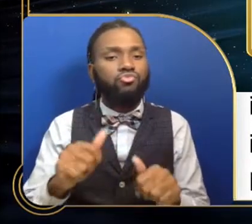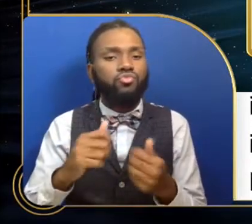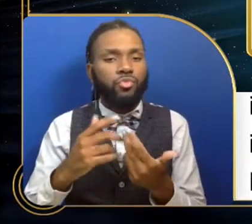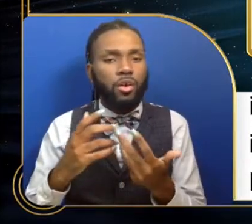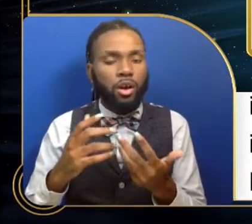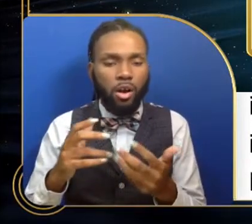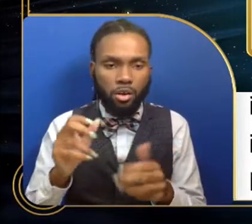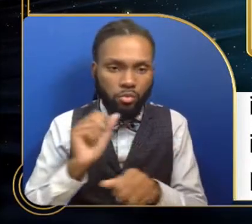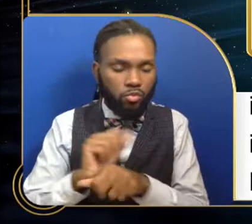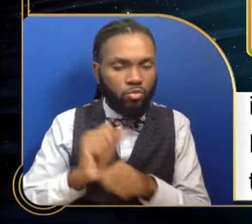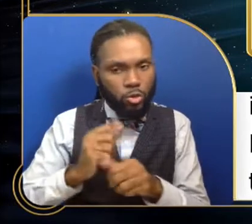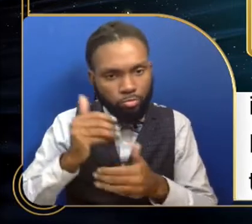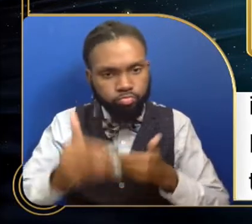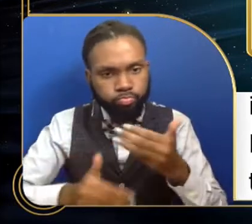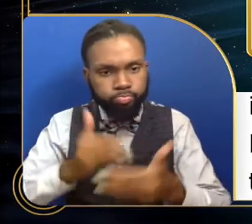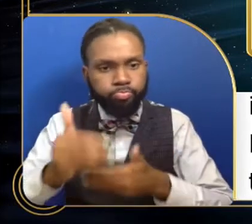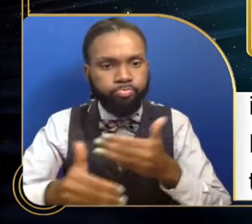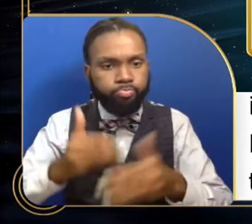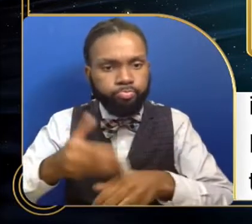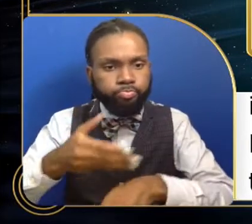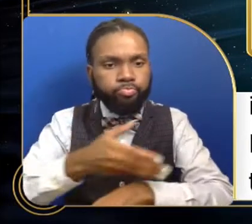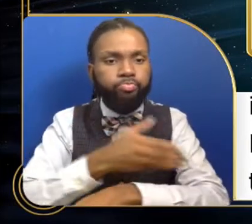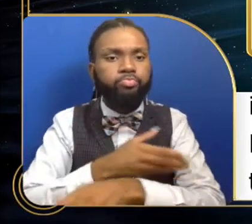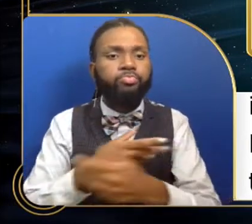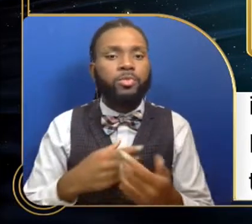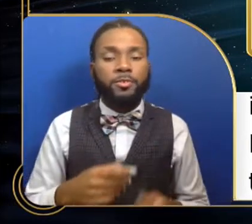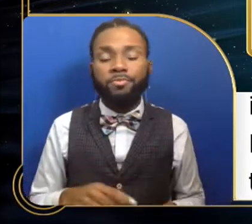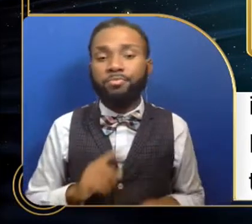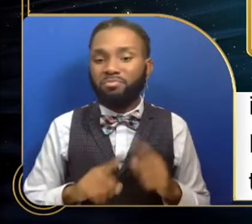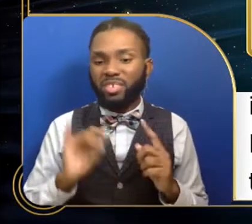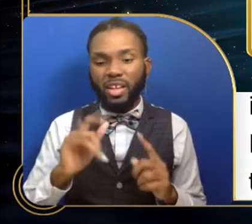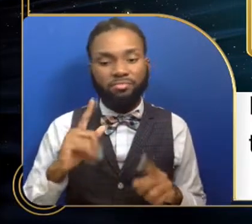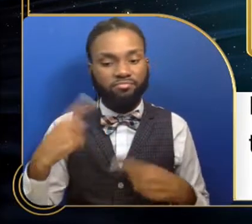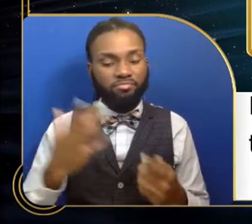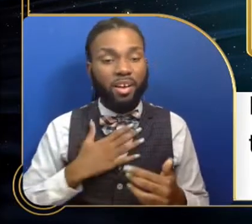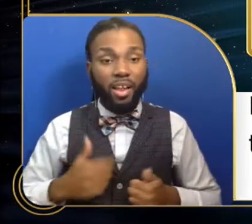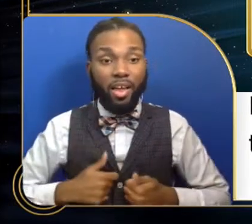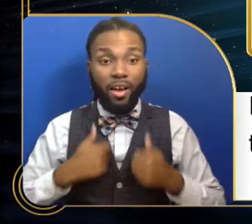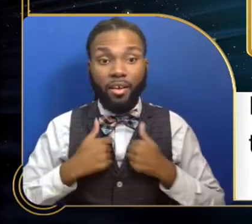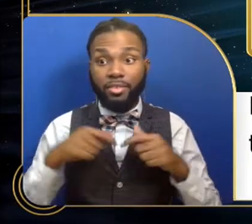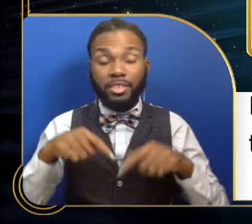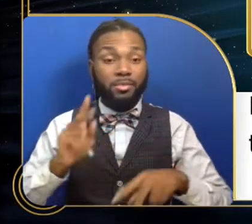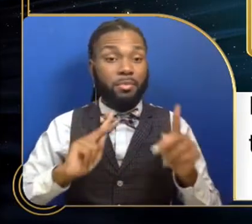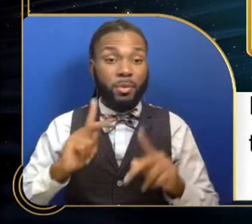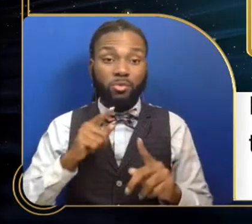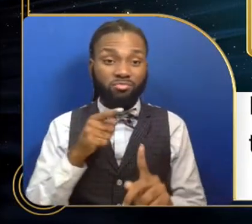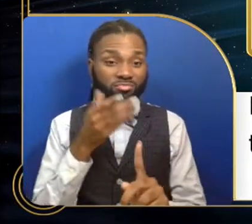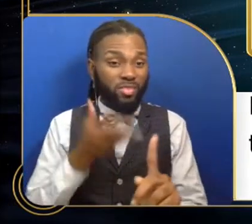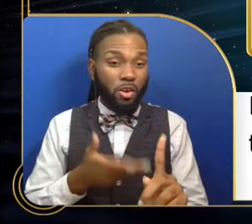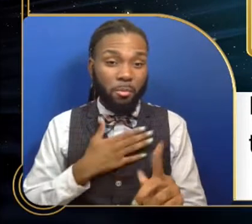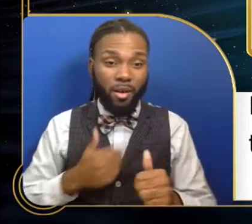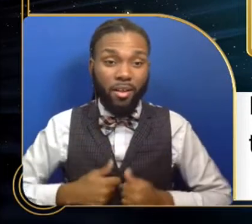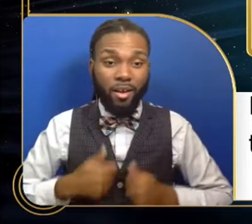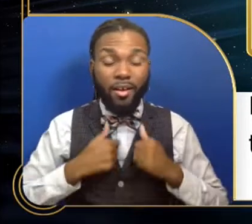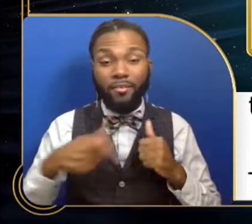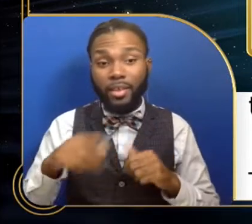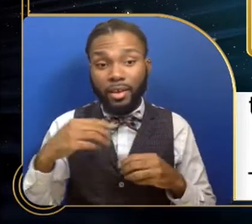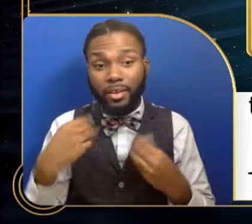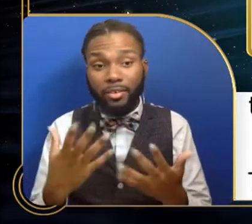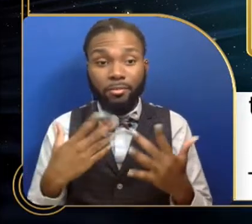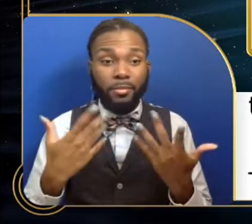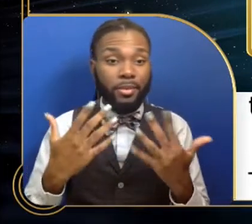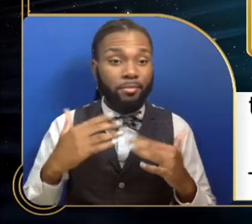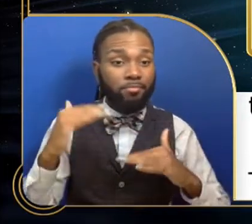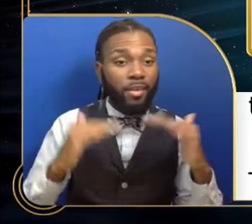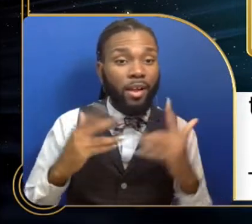But that's been my life. These folks are my life. They've given me so much. The Bazelon Center has done the same. And I'm